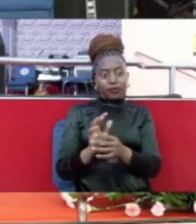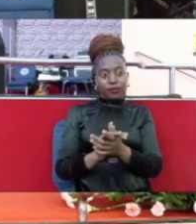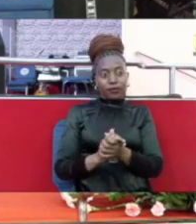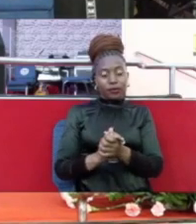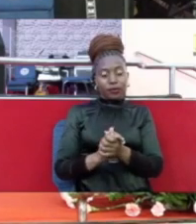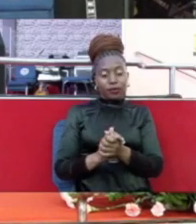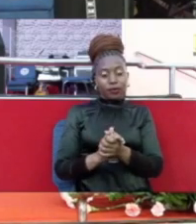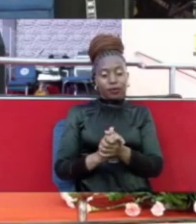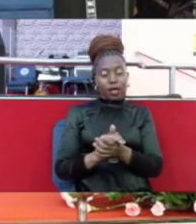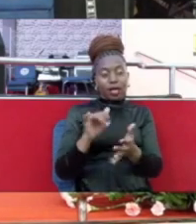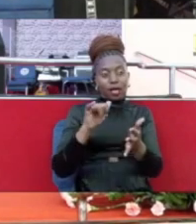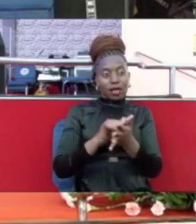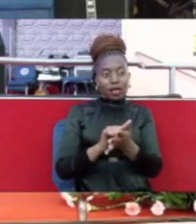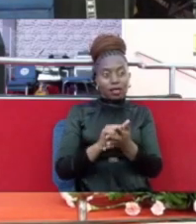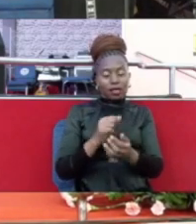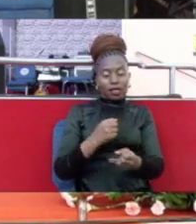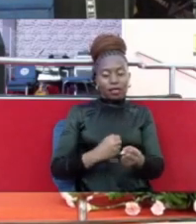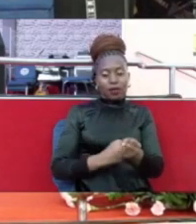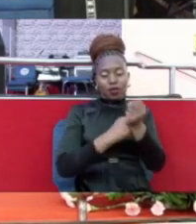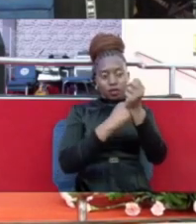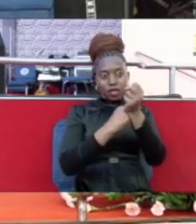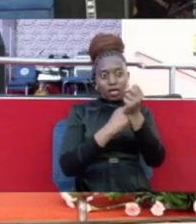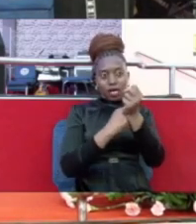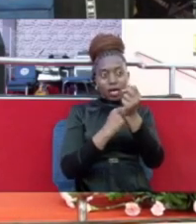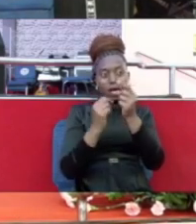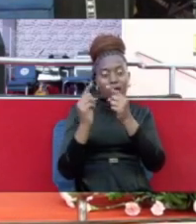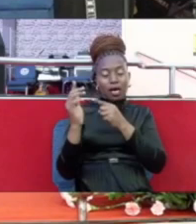that supported him in his ministry.